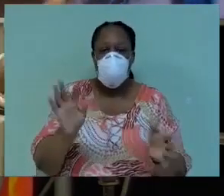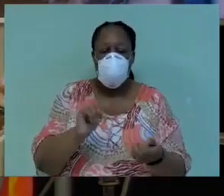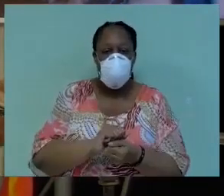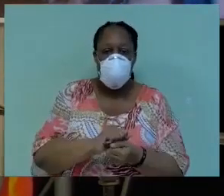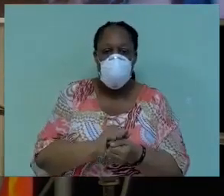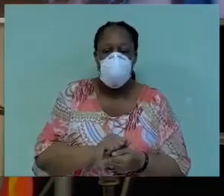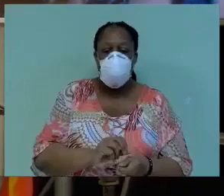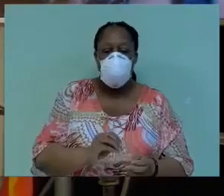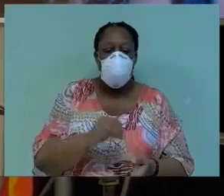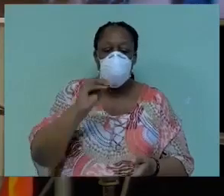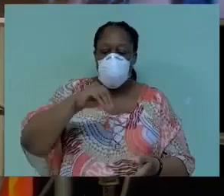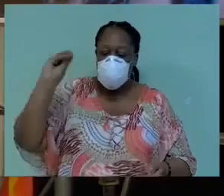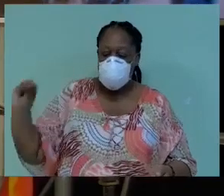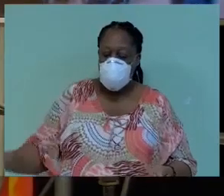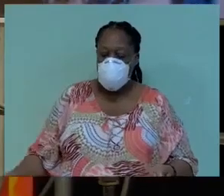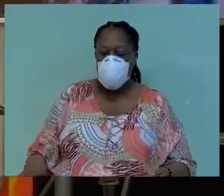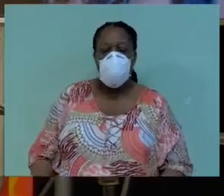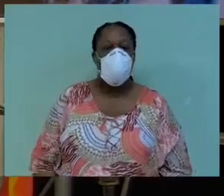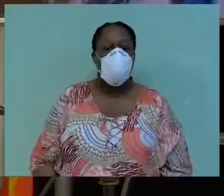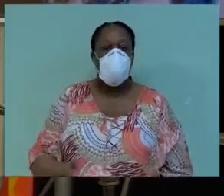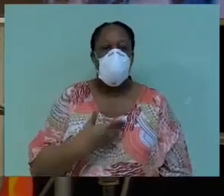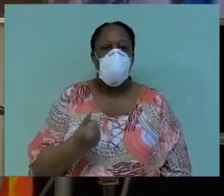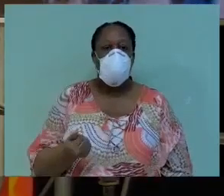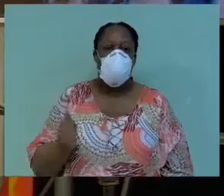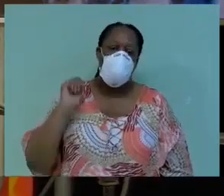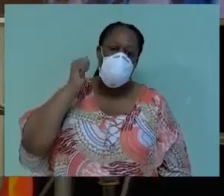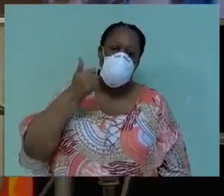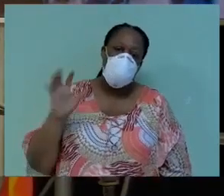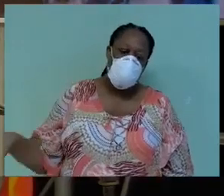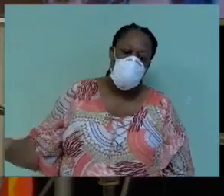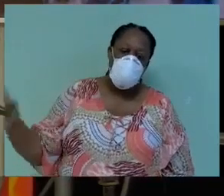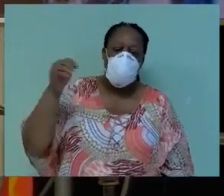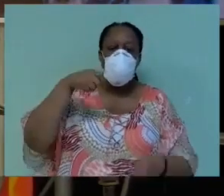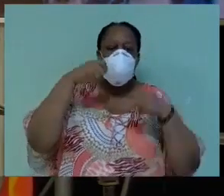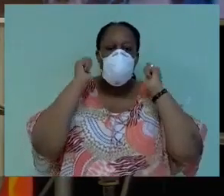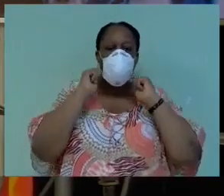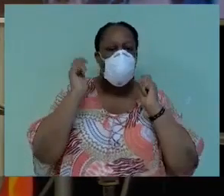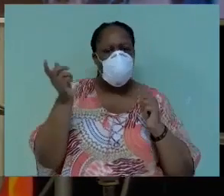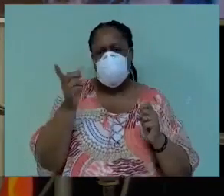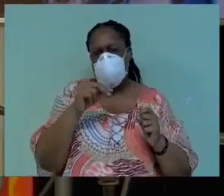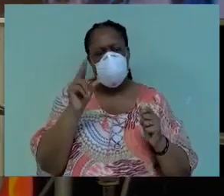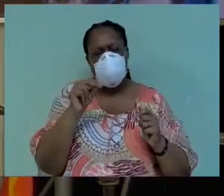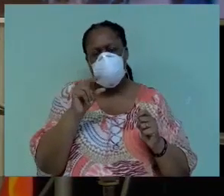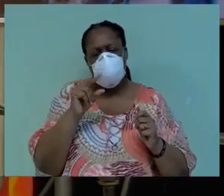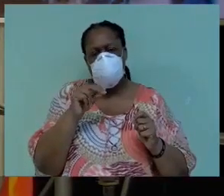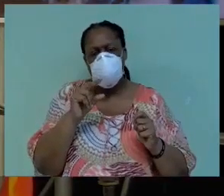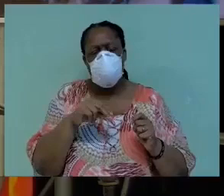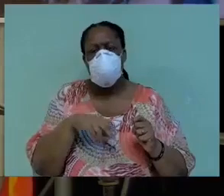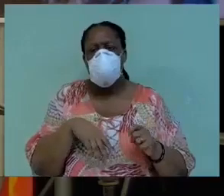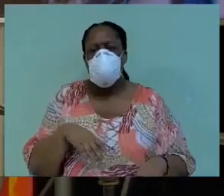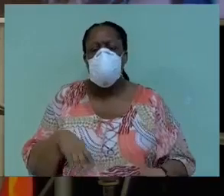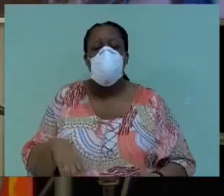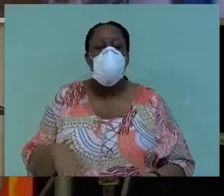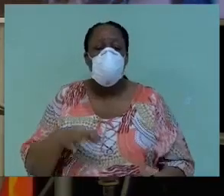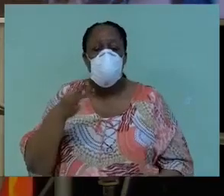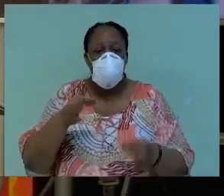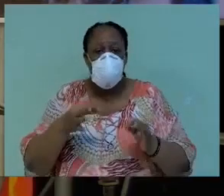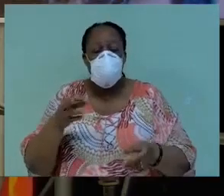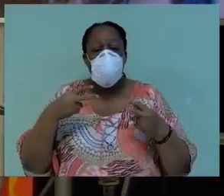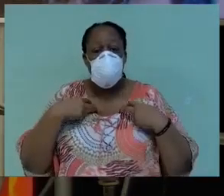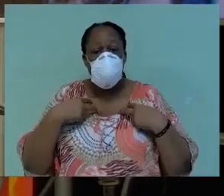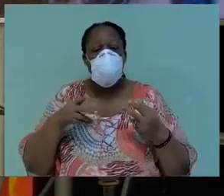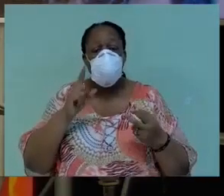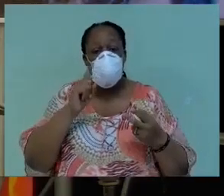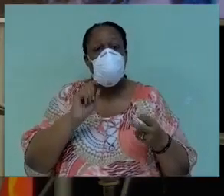the next time they come out. You need to make sure that you wash these, and if you're using a disposable mask, you need to make sure that it is disposed of